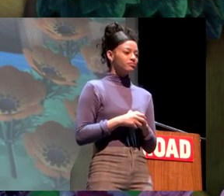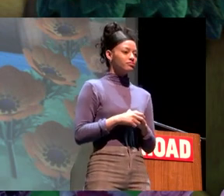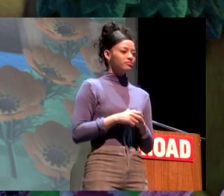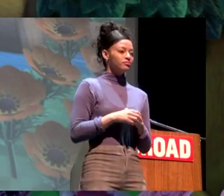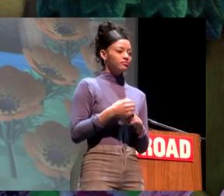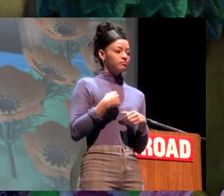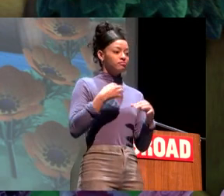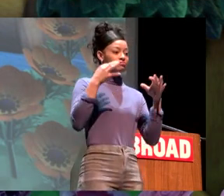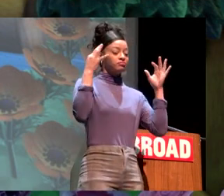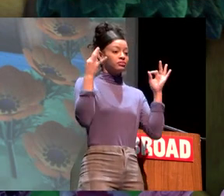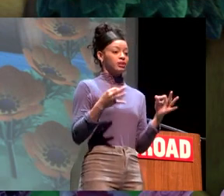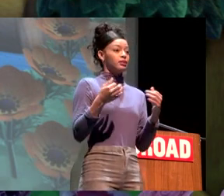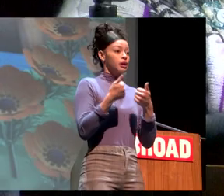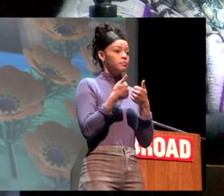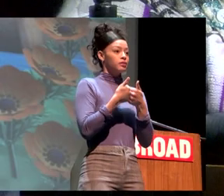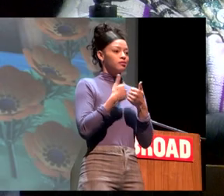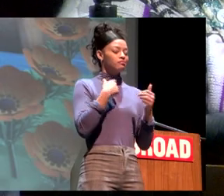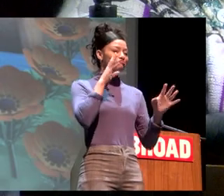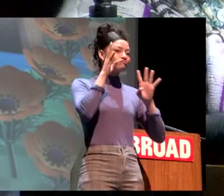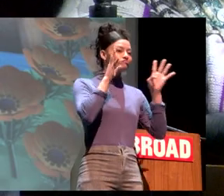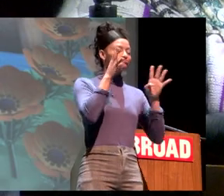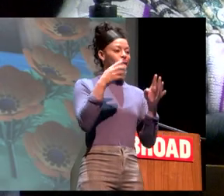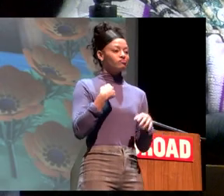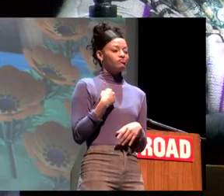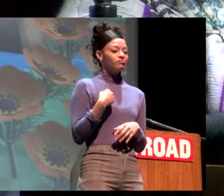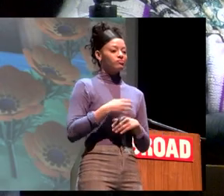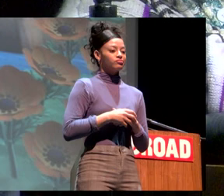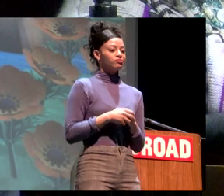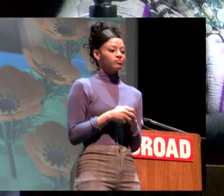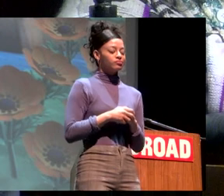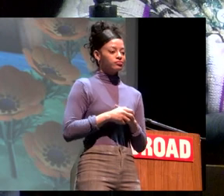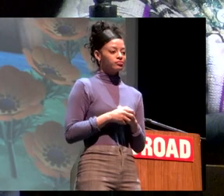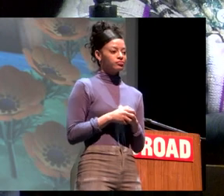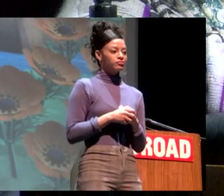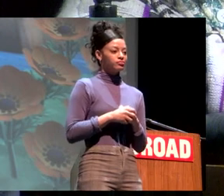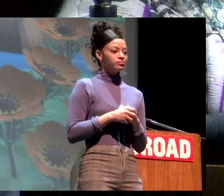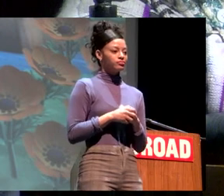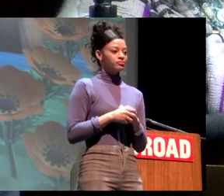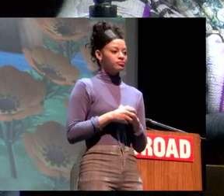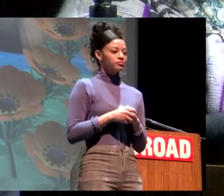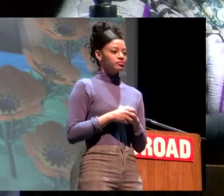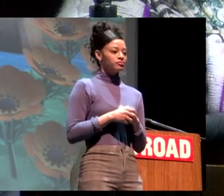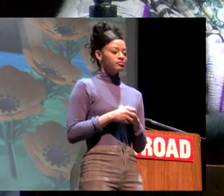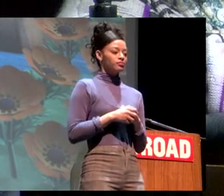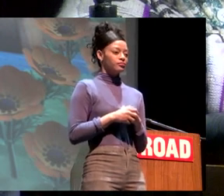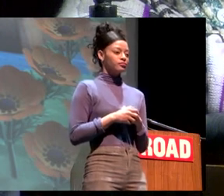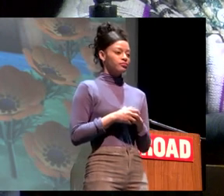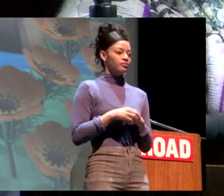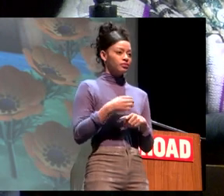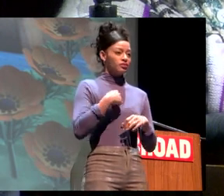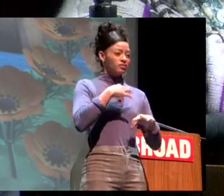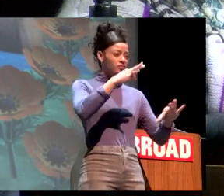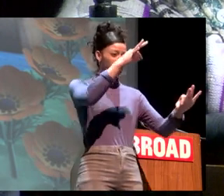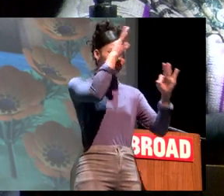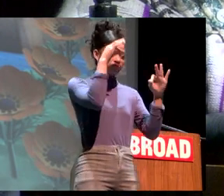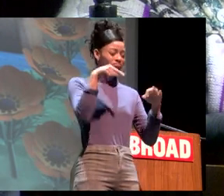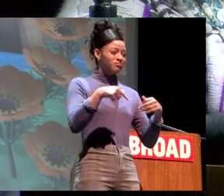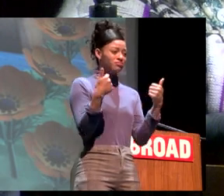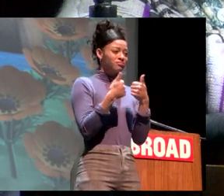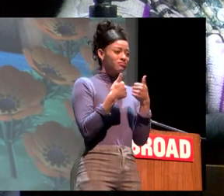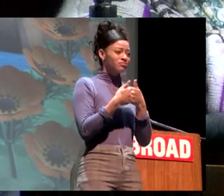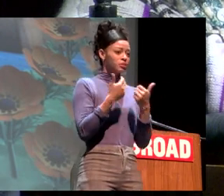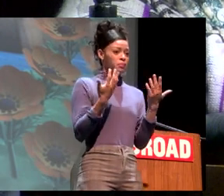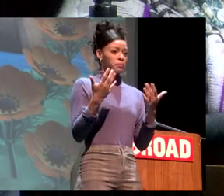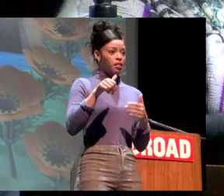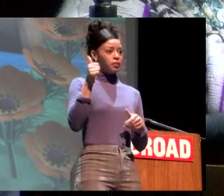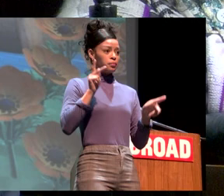said, well, tomorrow we're going to start making games. But I don't play games, so I know nothing about it. And I thought, well, maybe the primitive one, like Tamagotchi-style game,